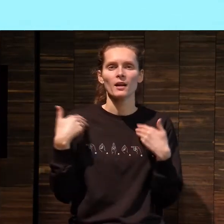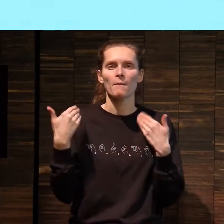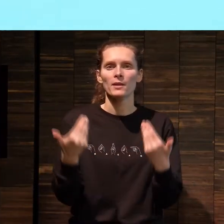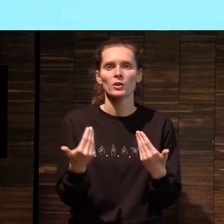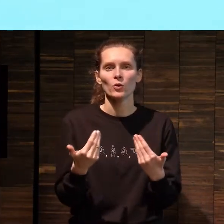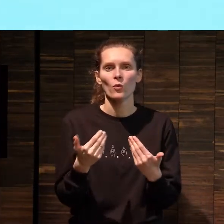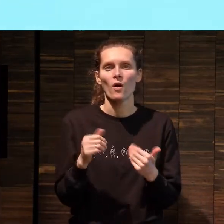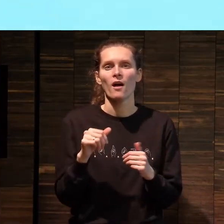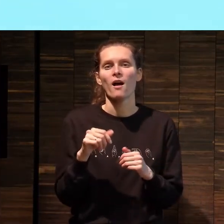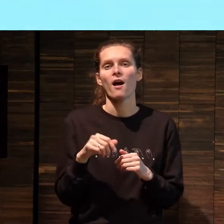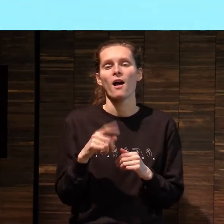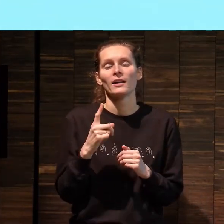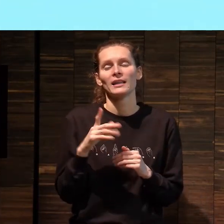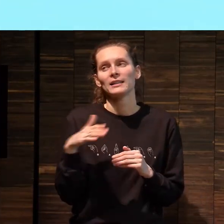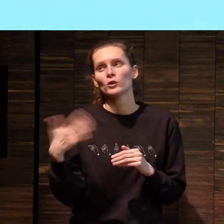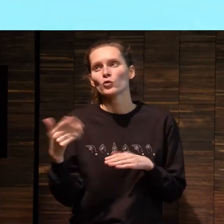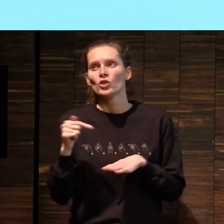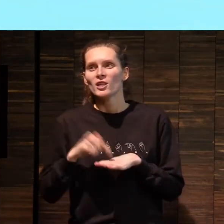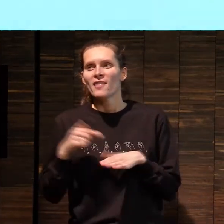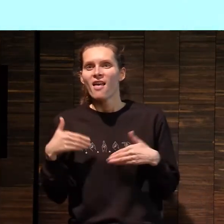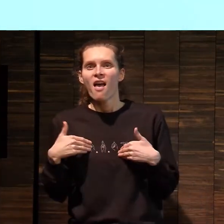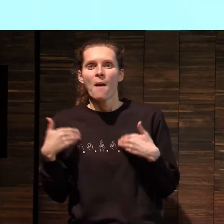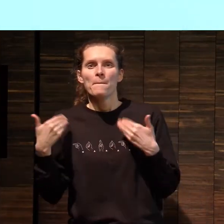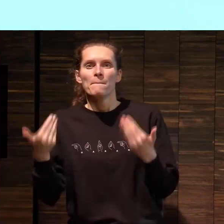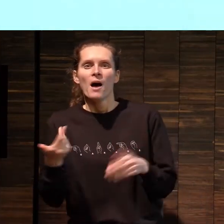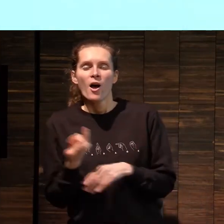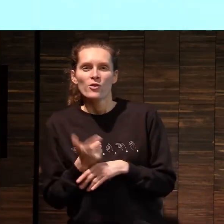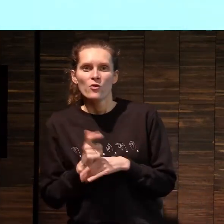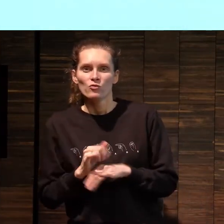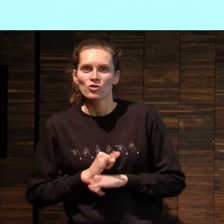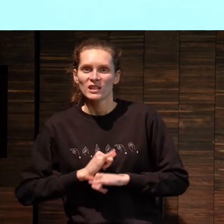color blindness. And there is another thing which I recommend to everyone.